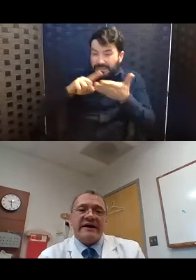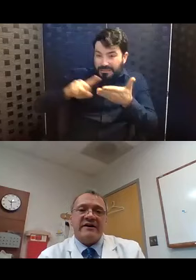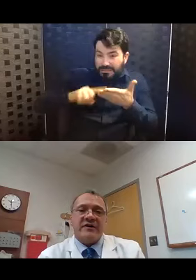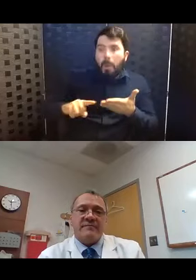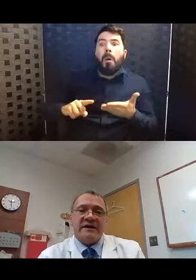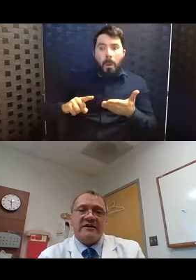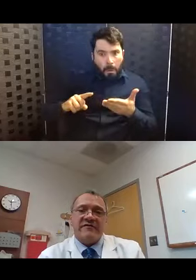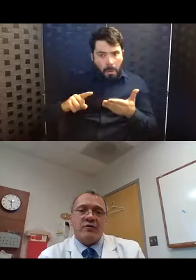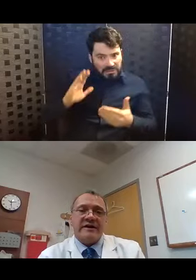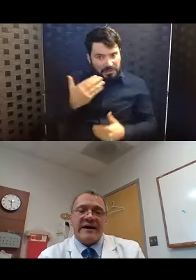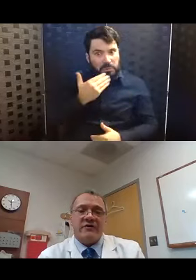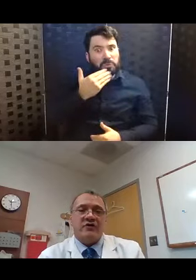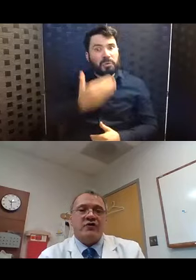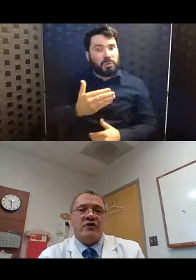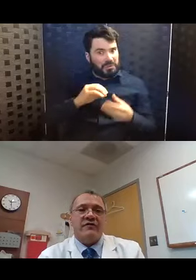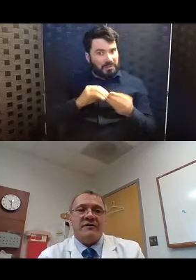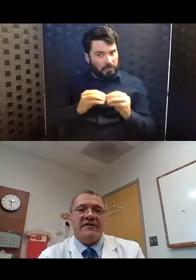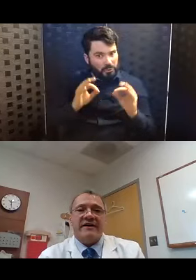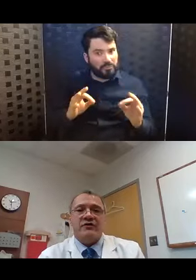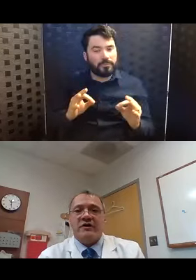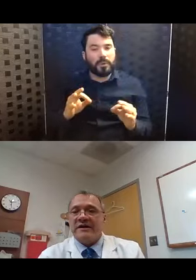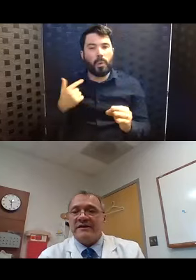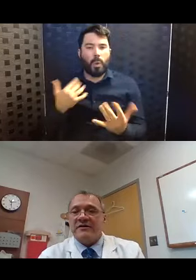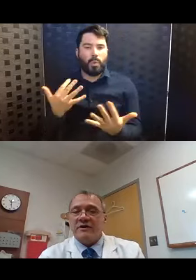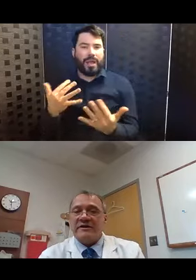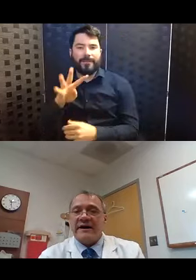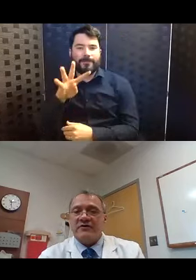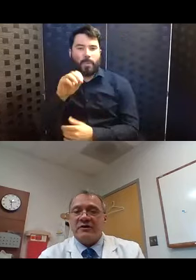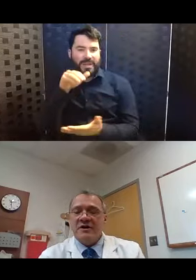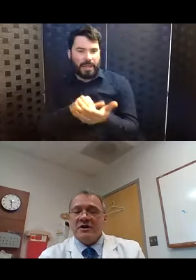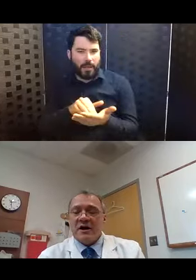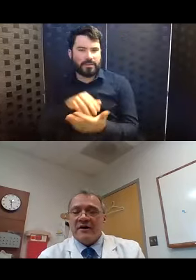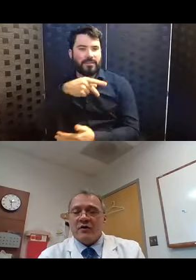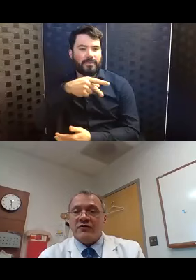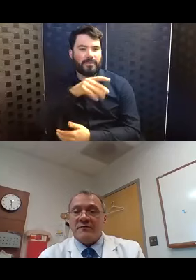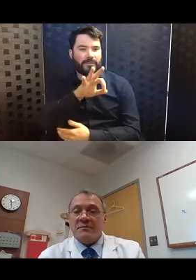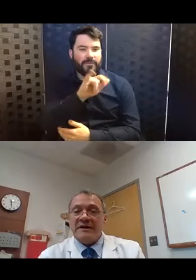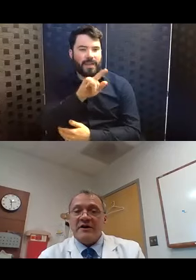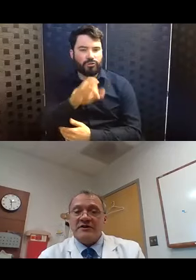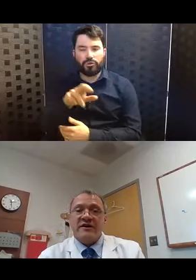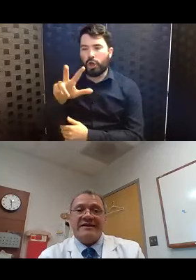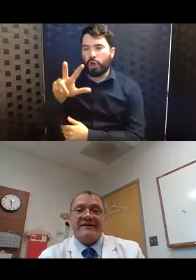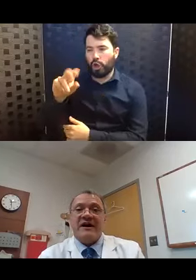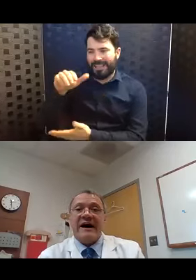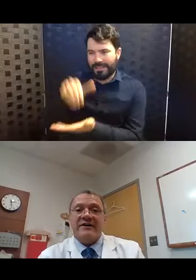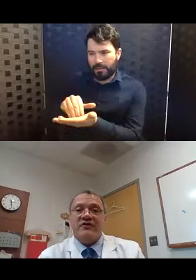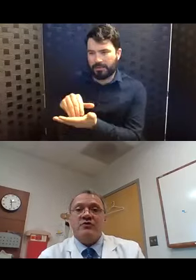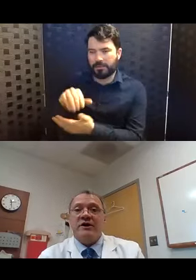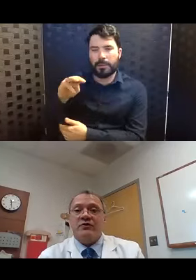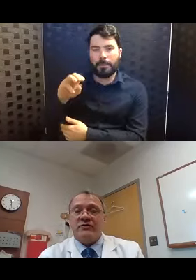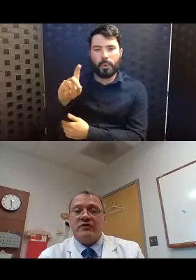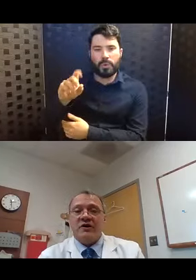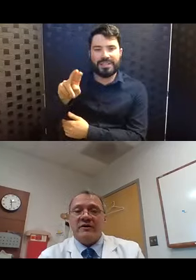on the data from the 40,000 or so from the Pfizer study and the 30,000 or so from the Moderna study that have gotten